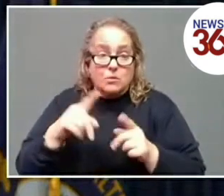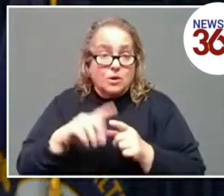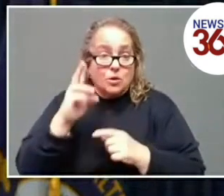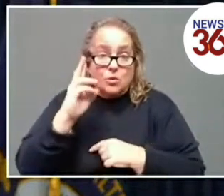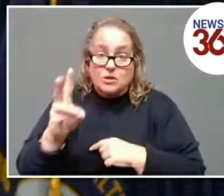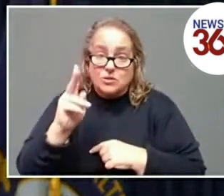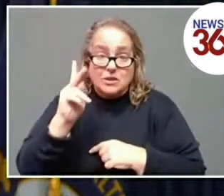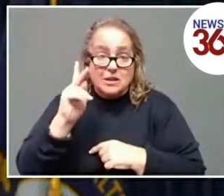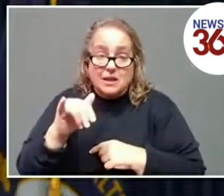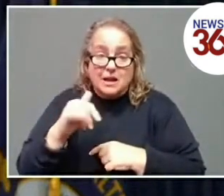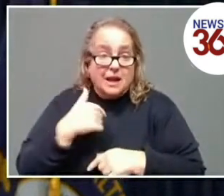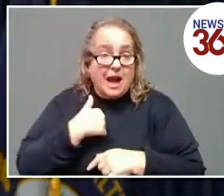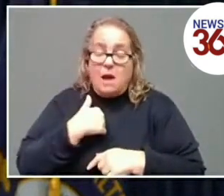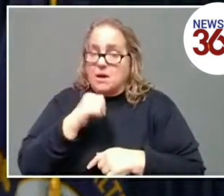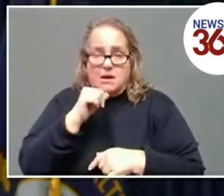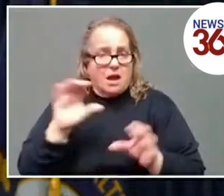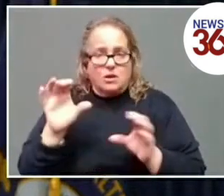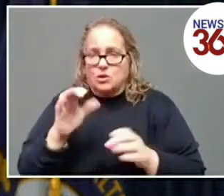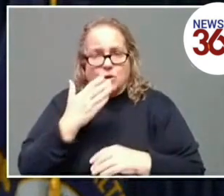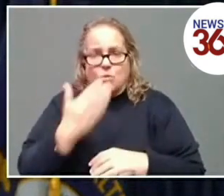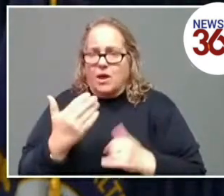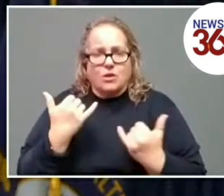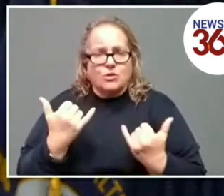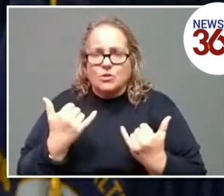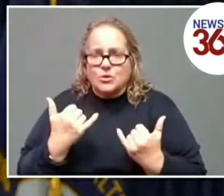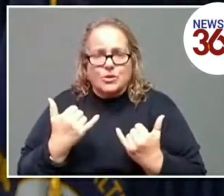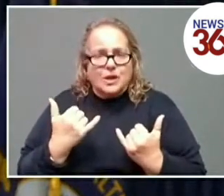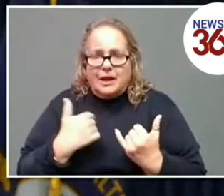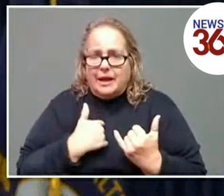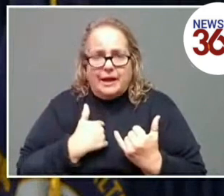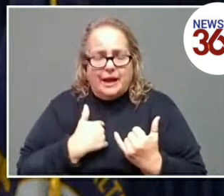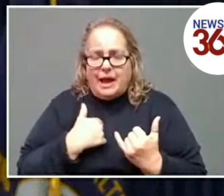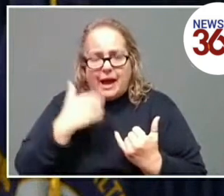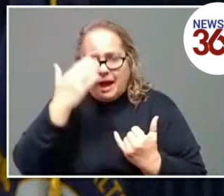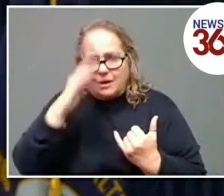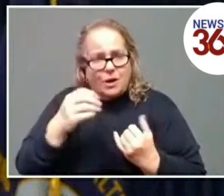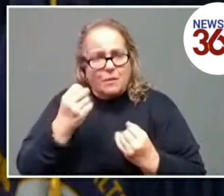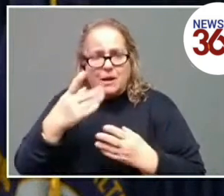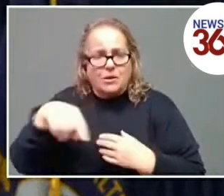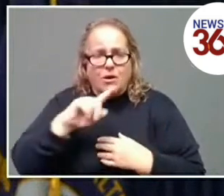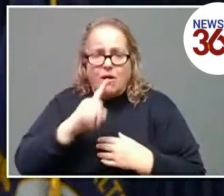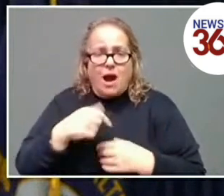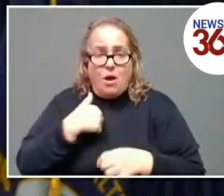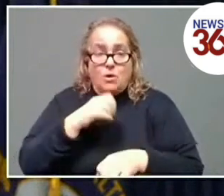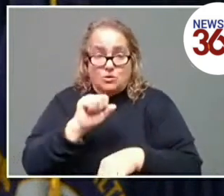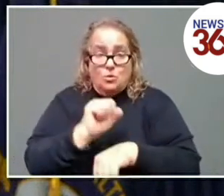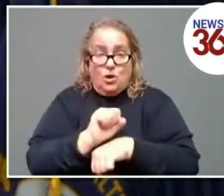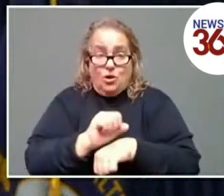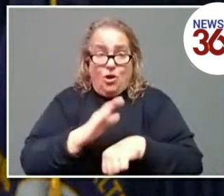I'm not doing so well today, and I'm not sure how many of us are. I was working on getting the